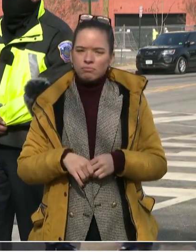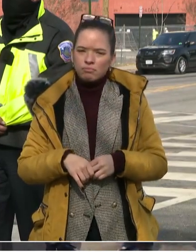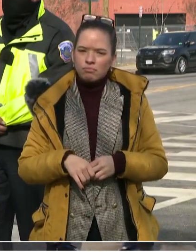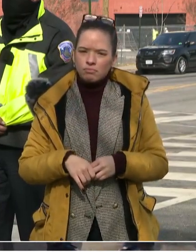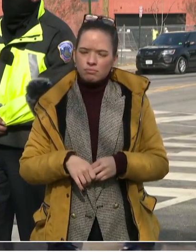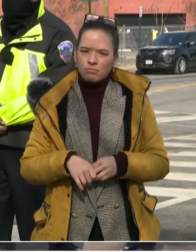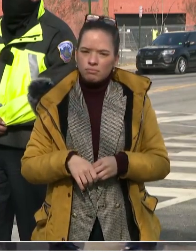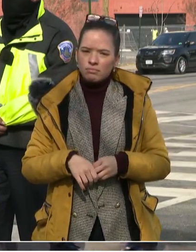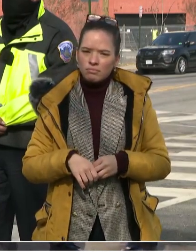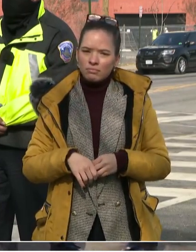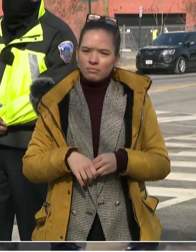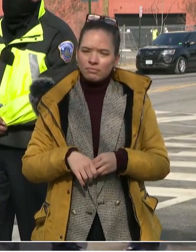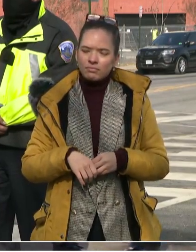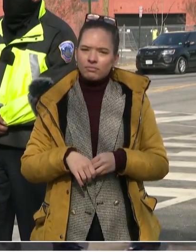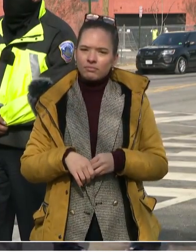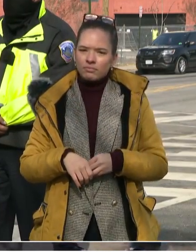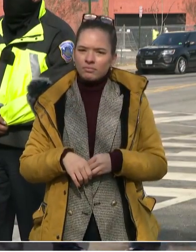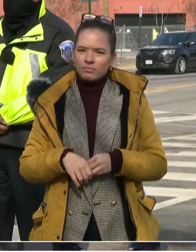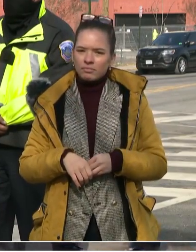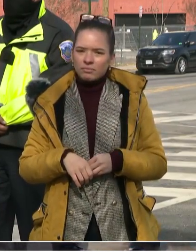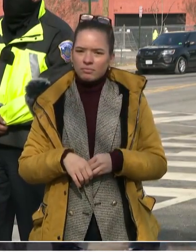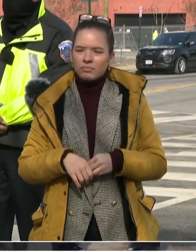Good morning, everyone.